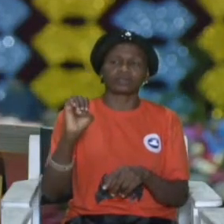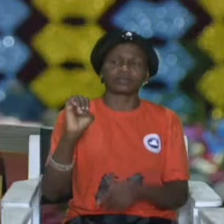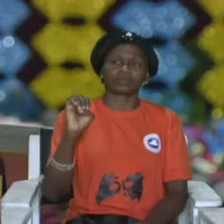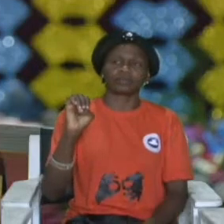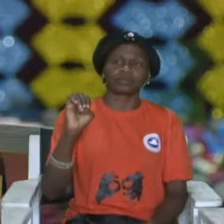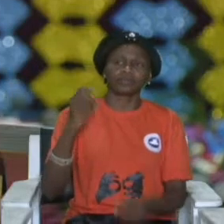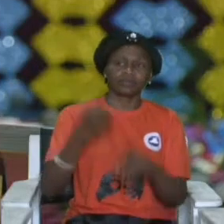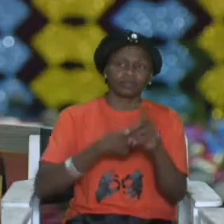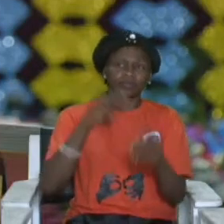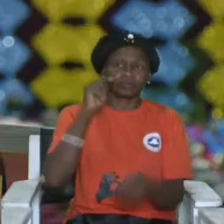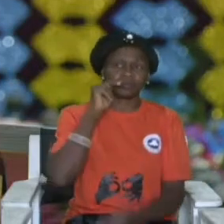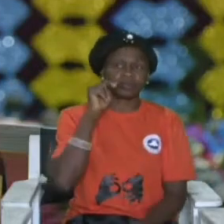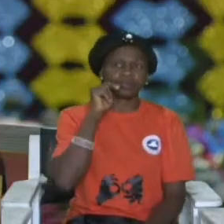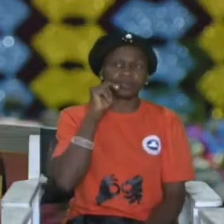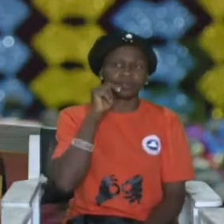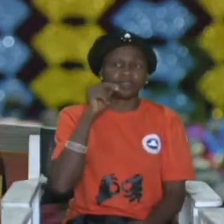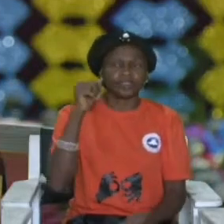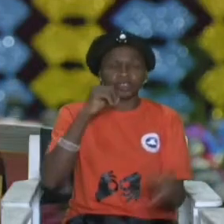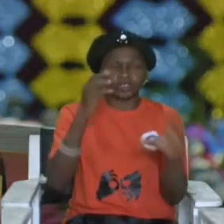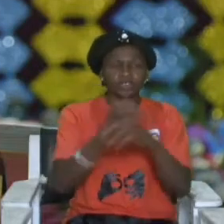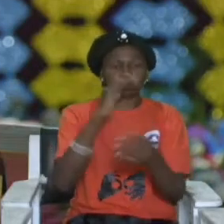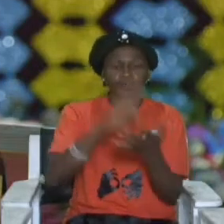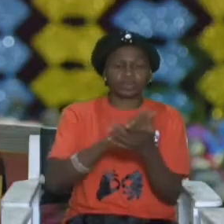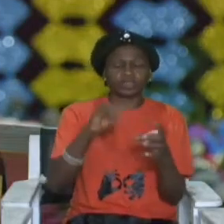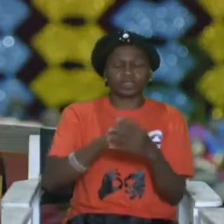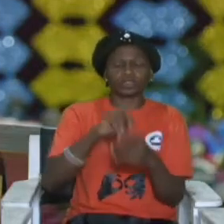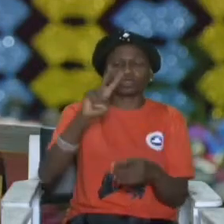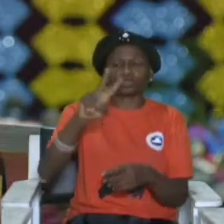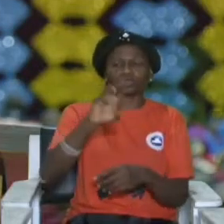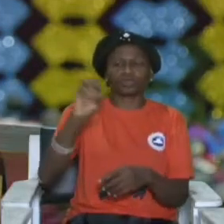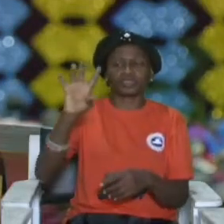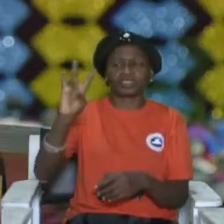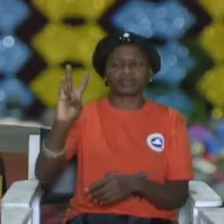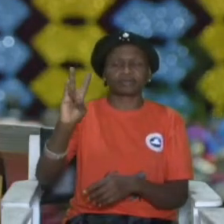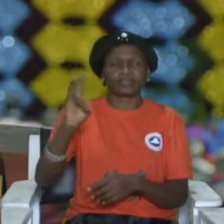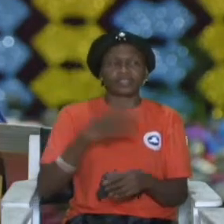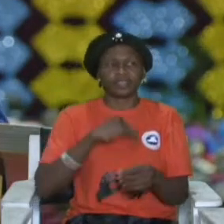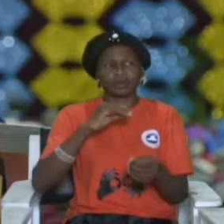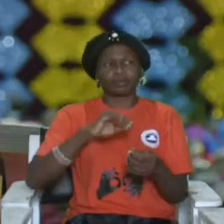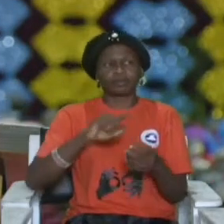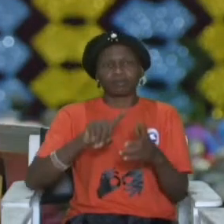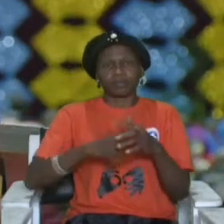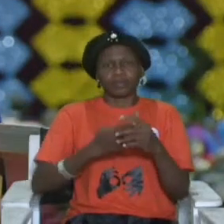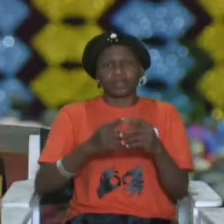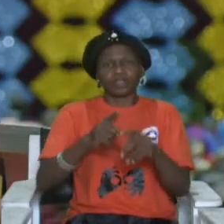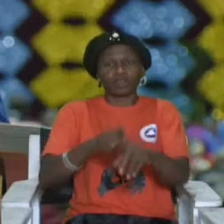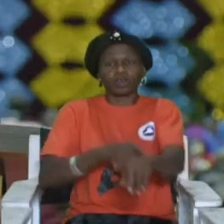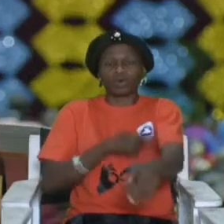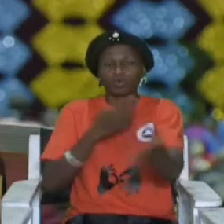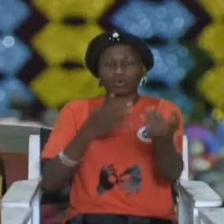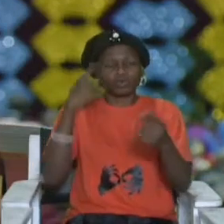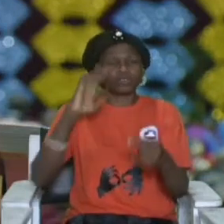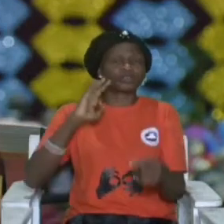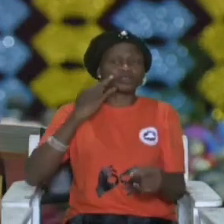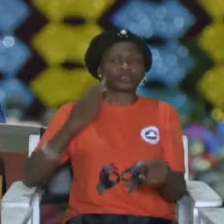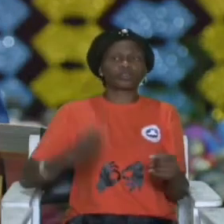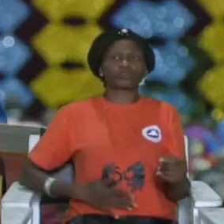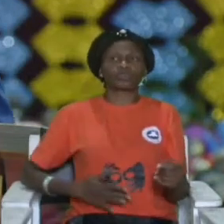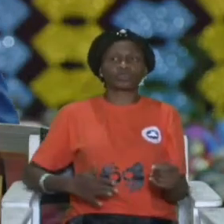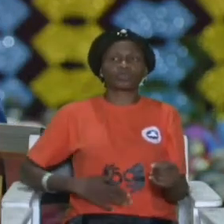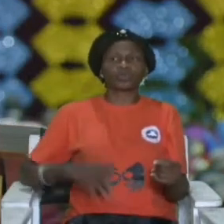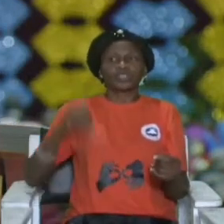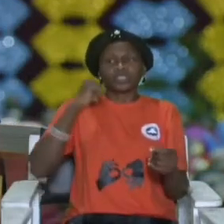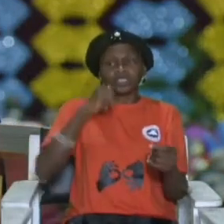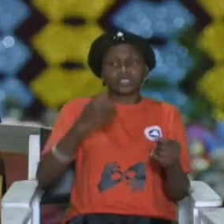Moradike Olonode from Nigeria. She got married in 2007 and began a long wait for the fruit of the womb. She